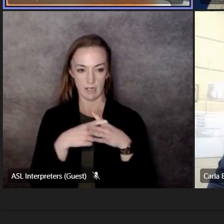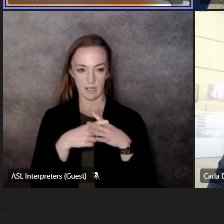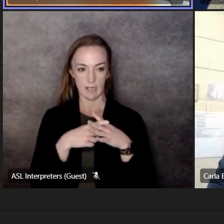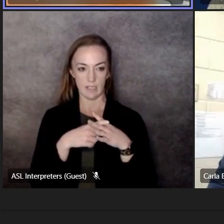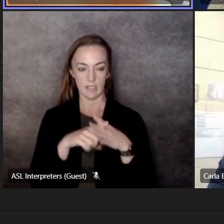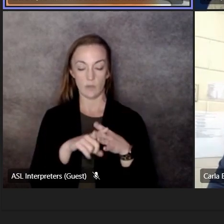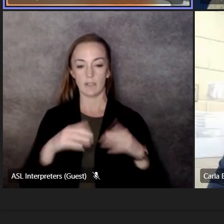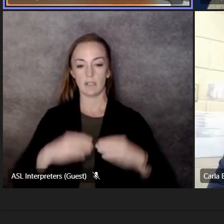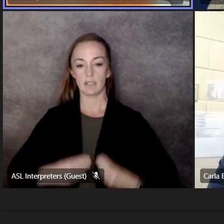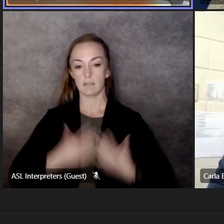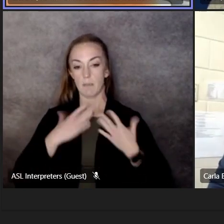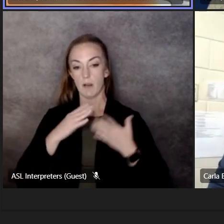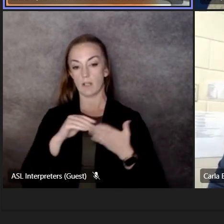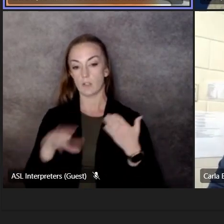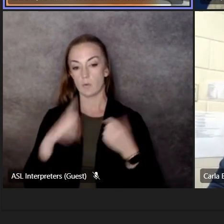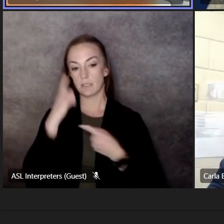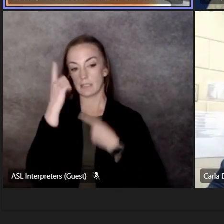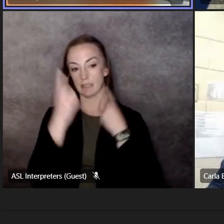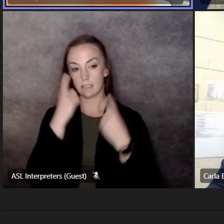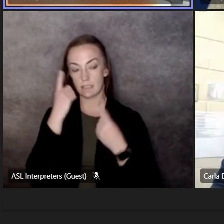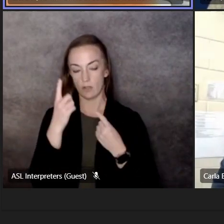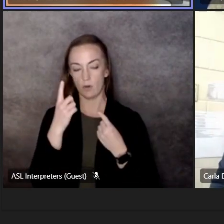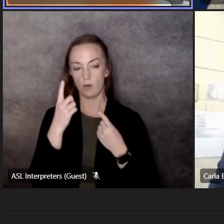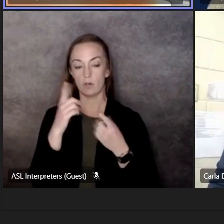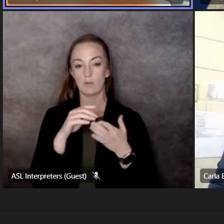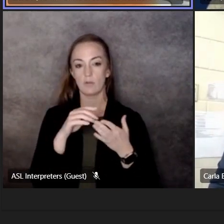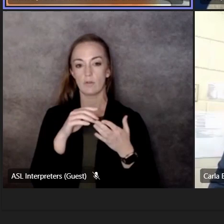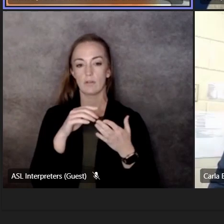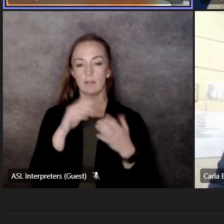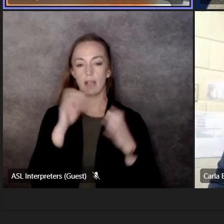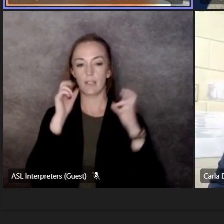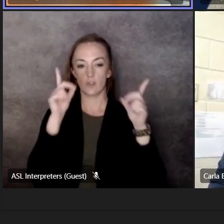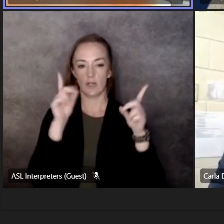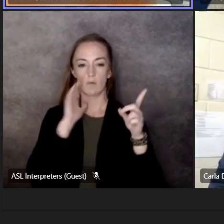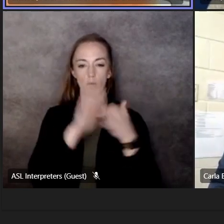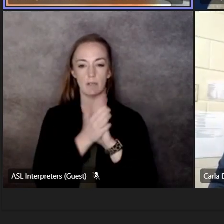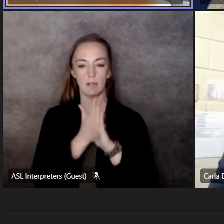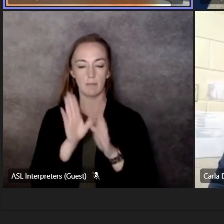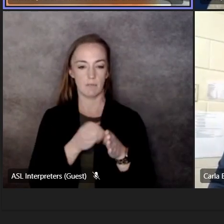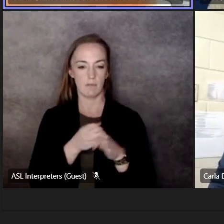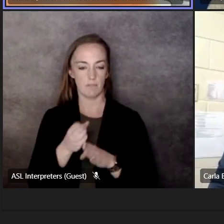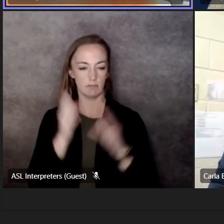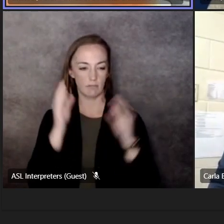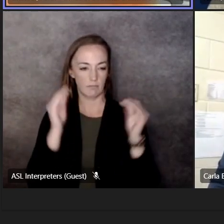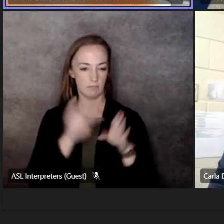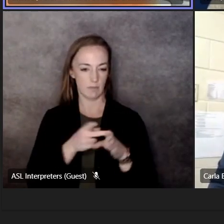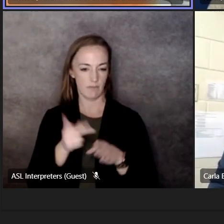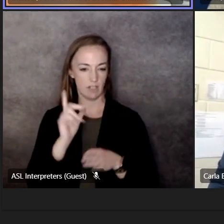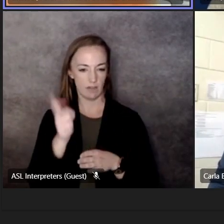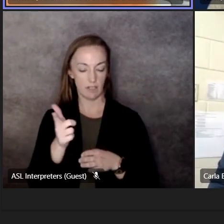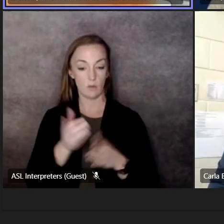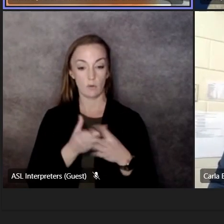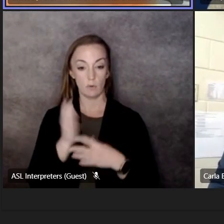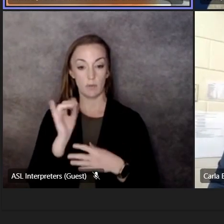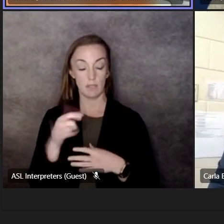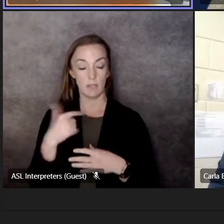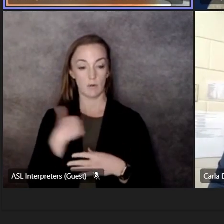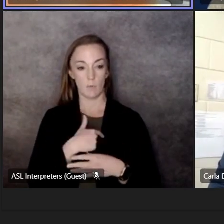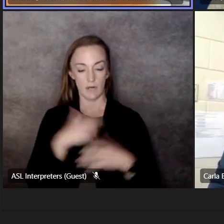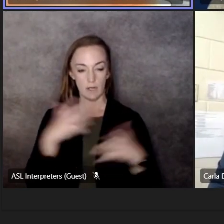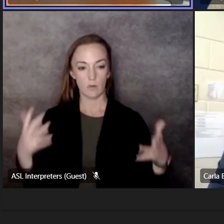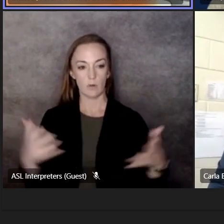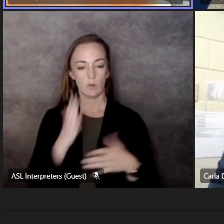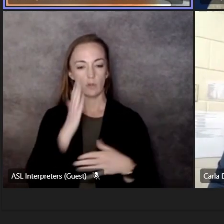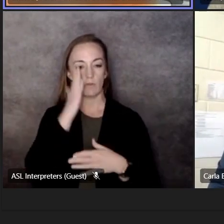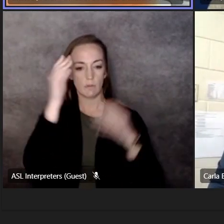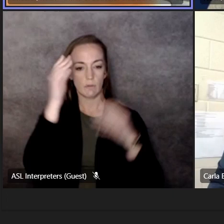of education as a viable career path. Through this effort, we are recruiting the next generation of Kentucky educators to help remedy the